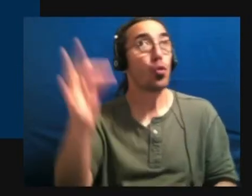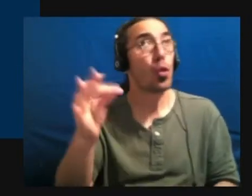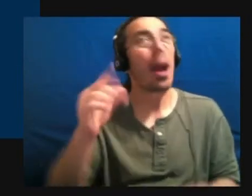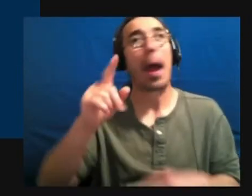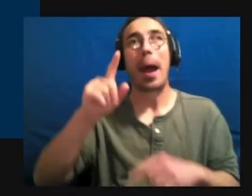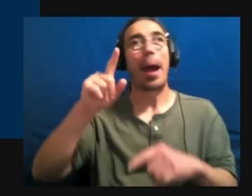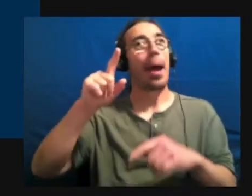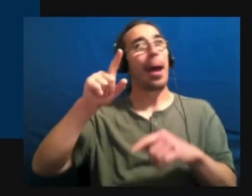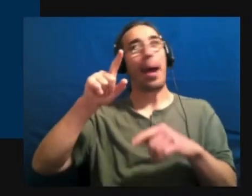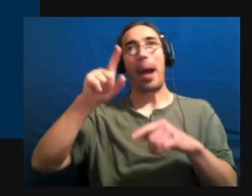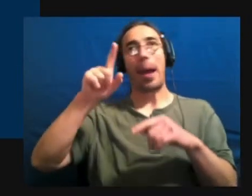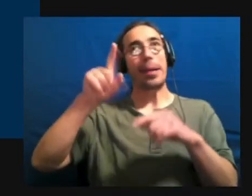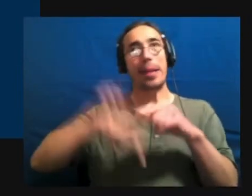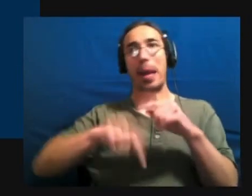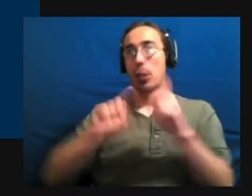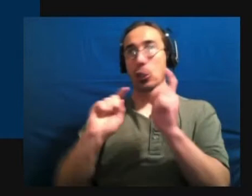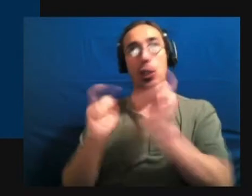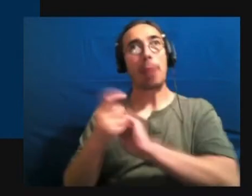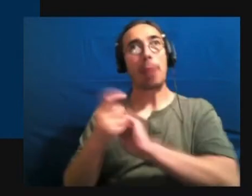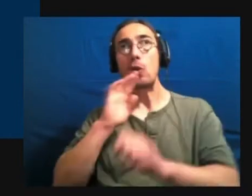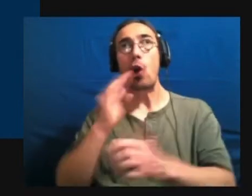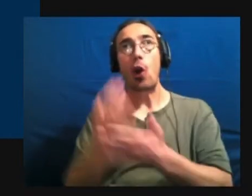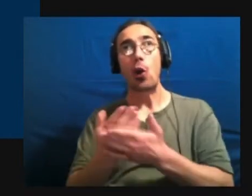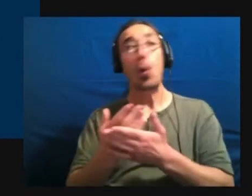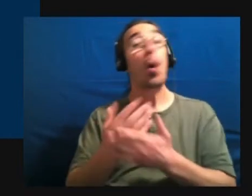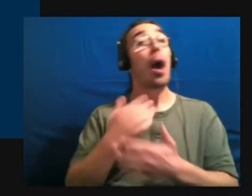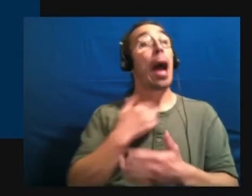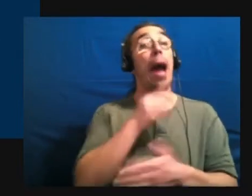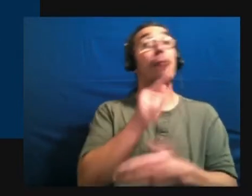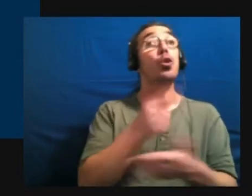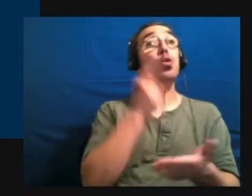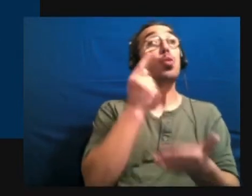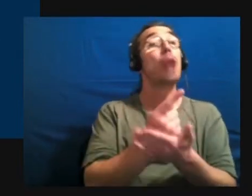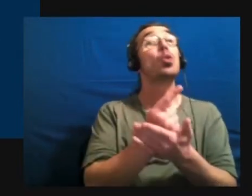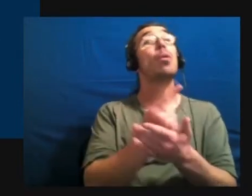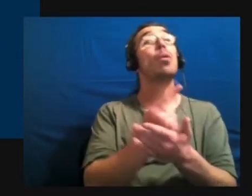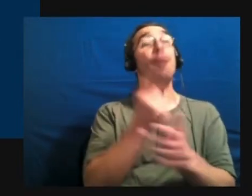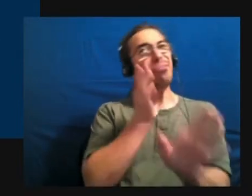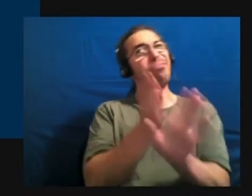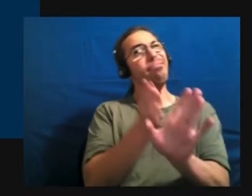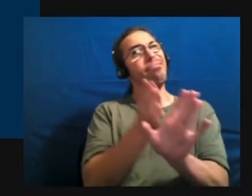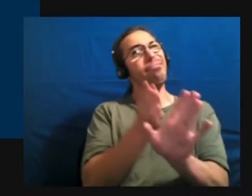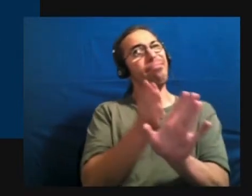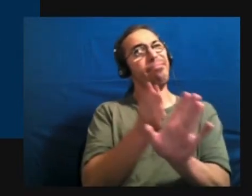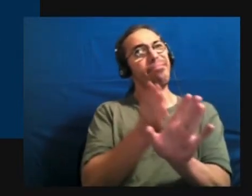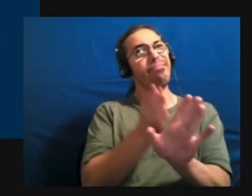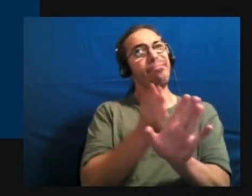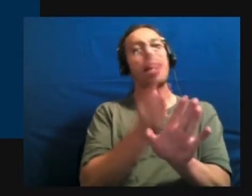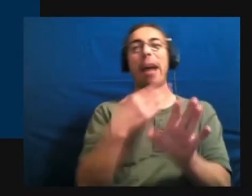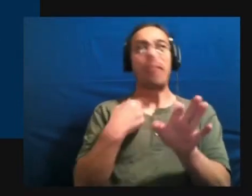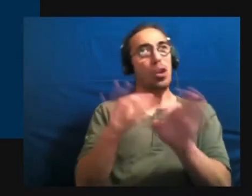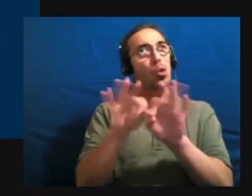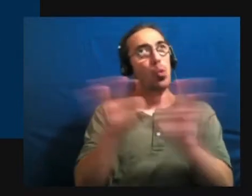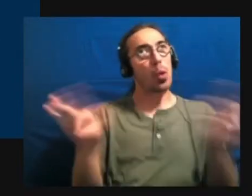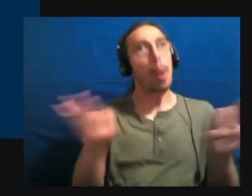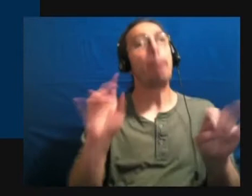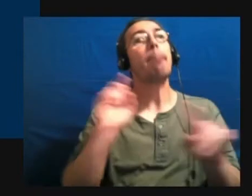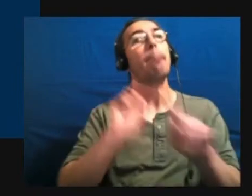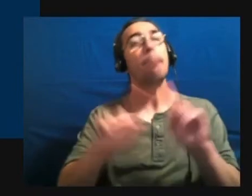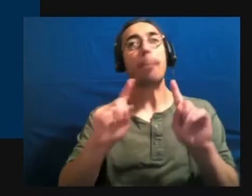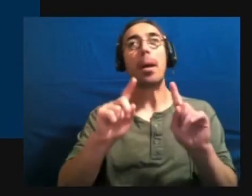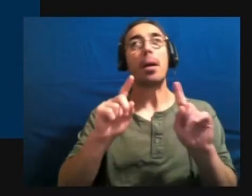have graduate education in psychology, but that did not prepare me at all to understand